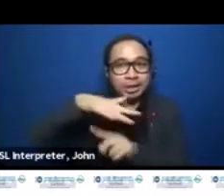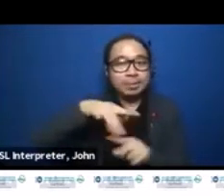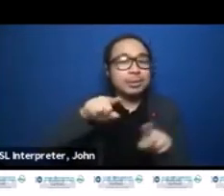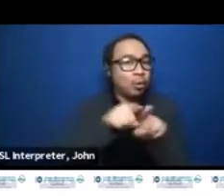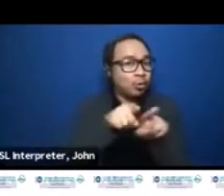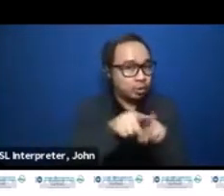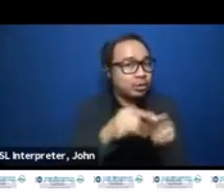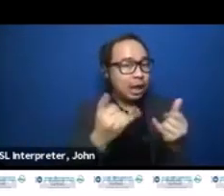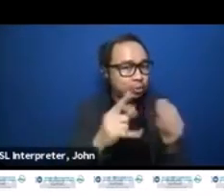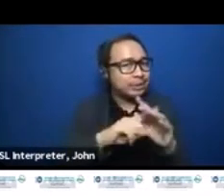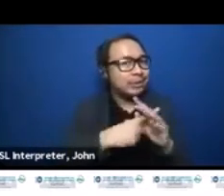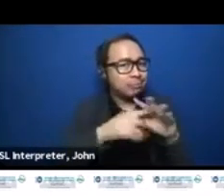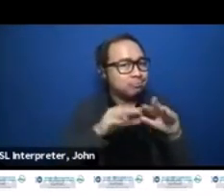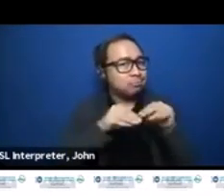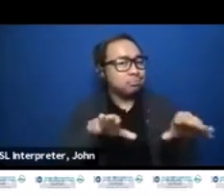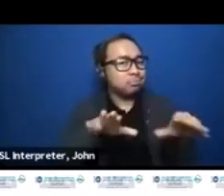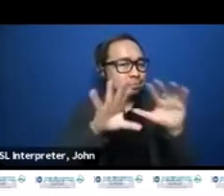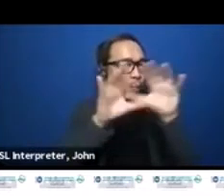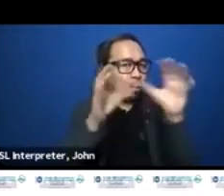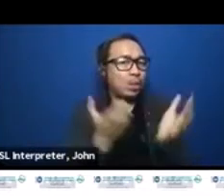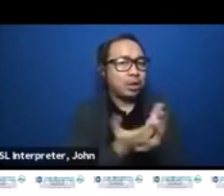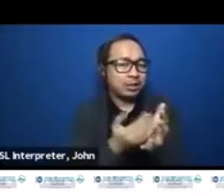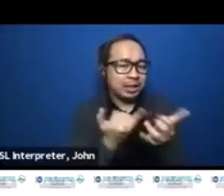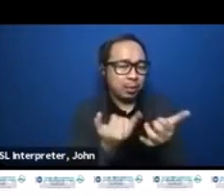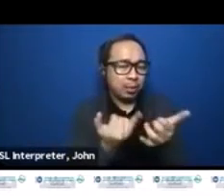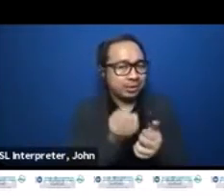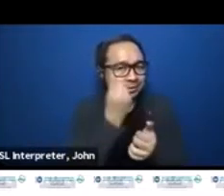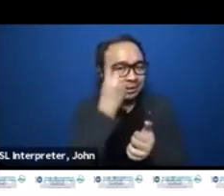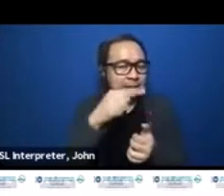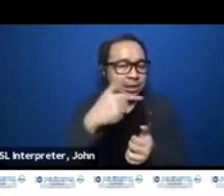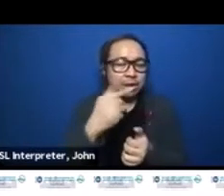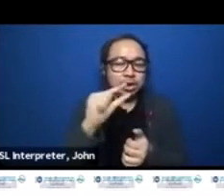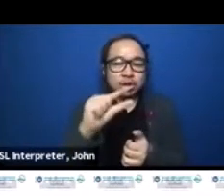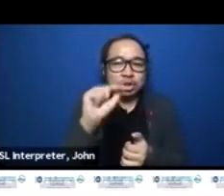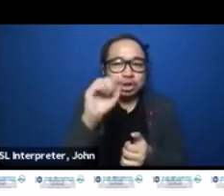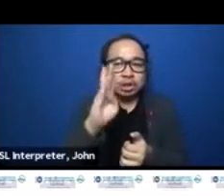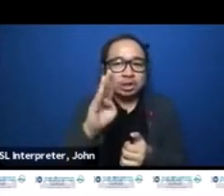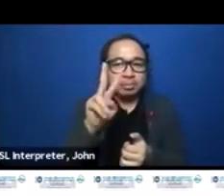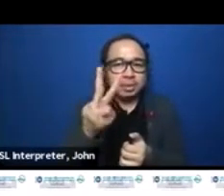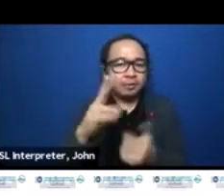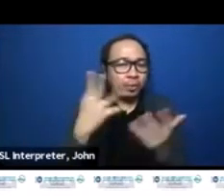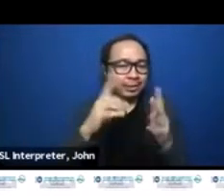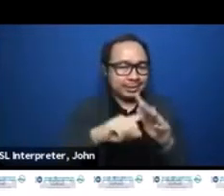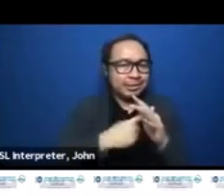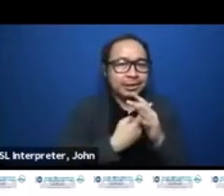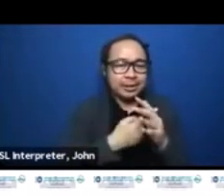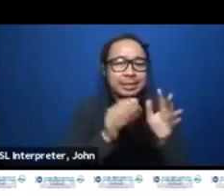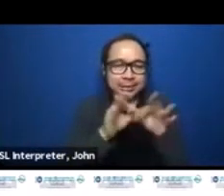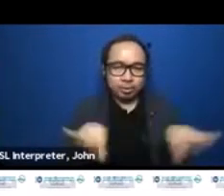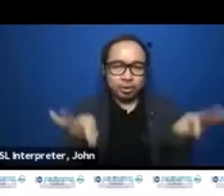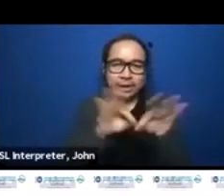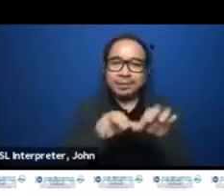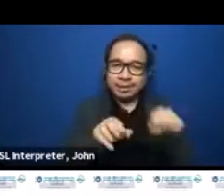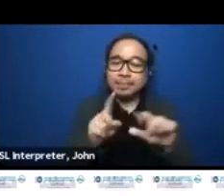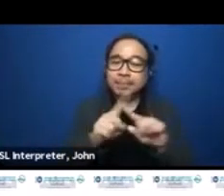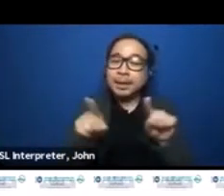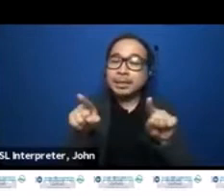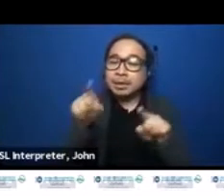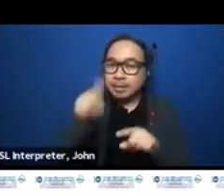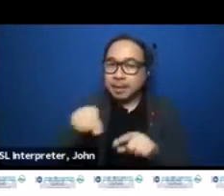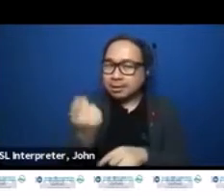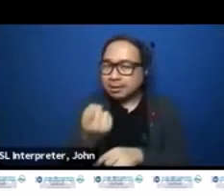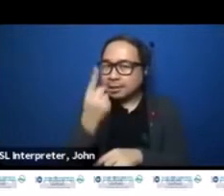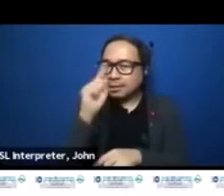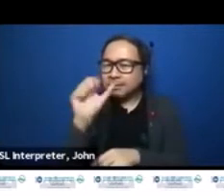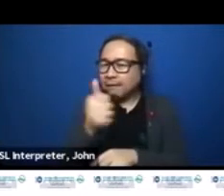on understanding gender-based violence and its root causes is important, but also understanding what are the other root causes